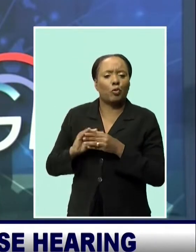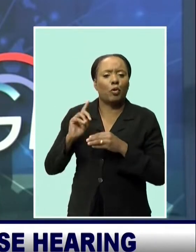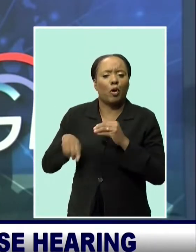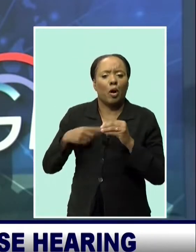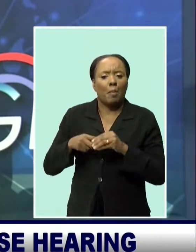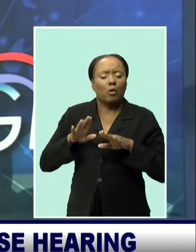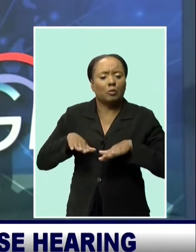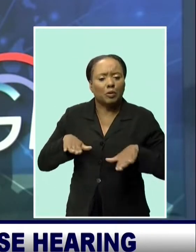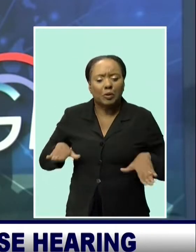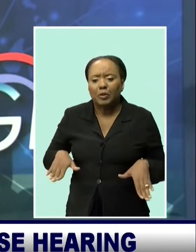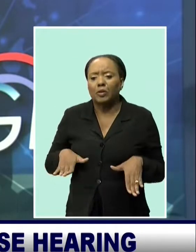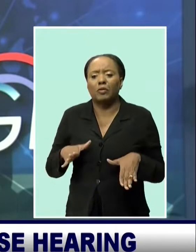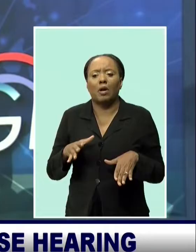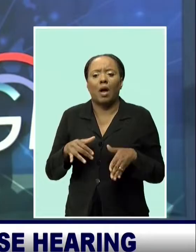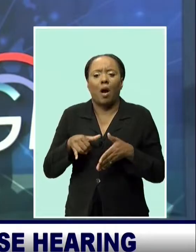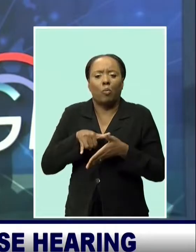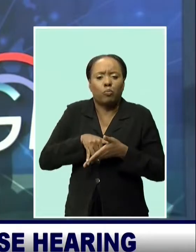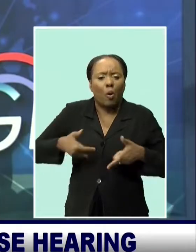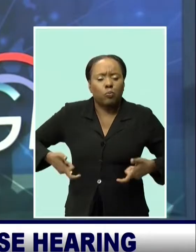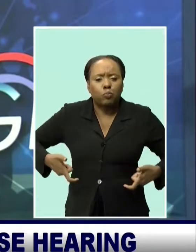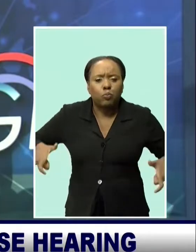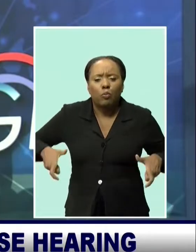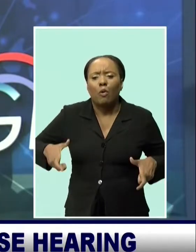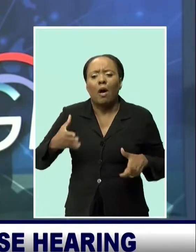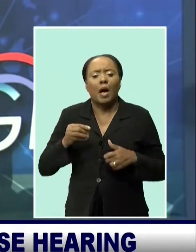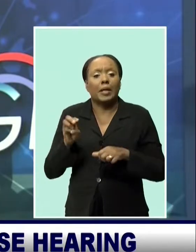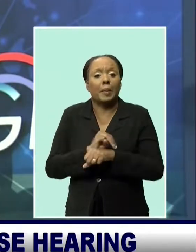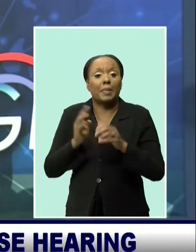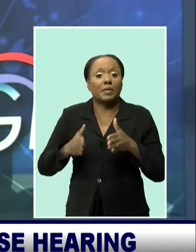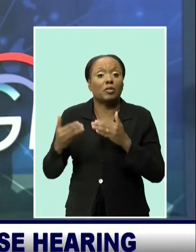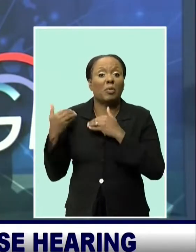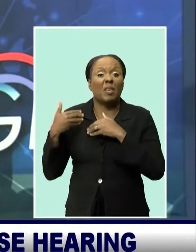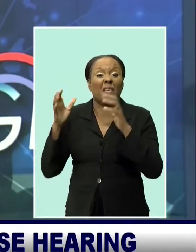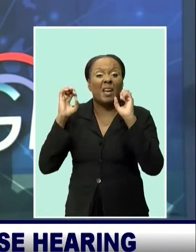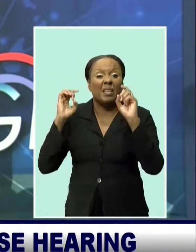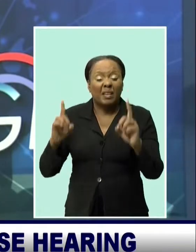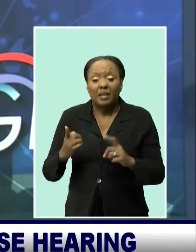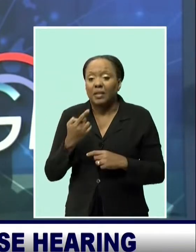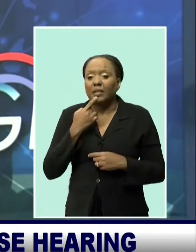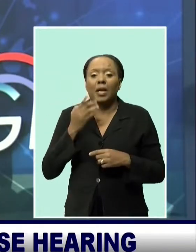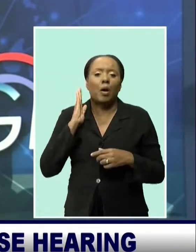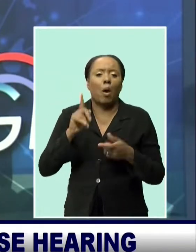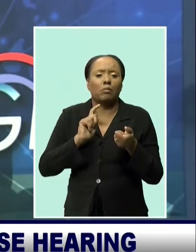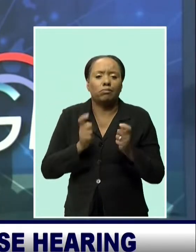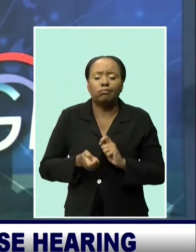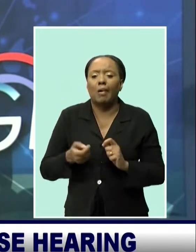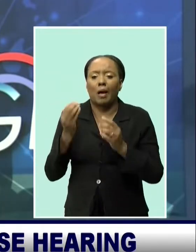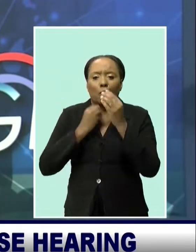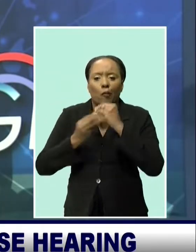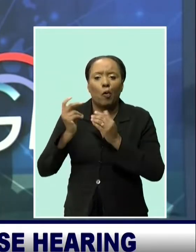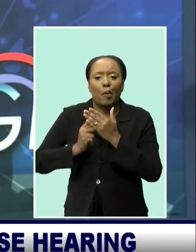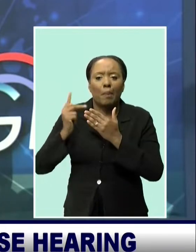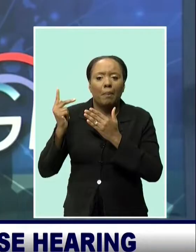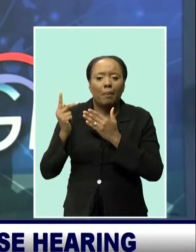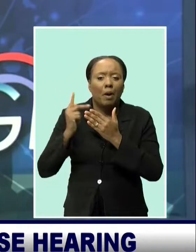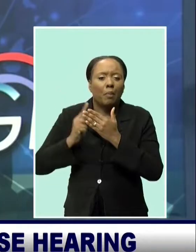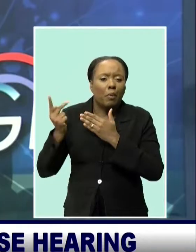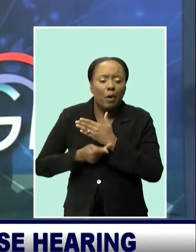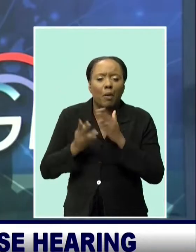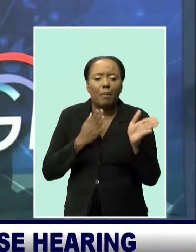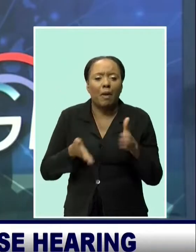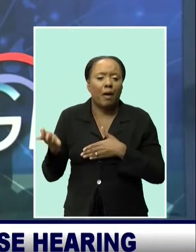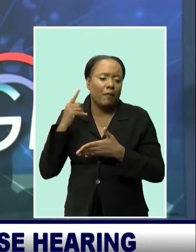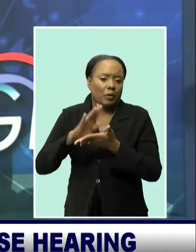selecting 2020 as the test year in which figures were used to demonstrate why it needs a rate increase. As the Fair Trading